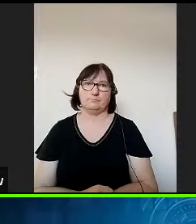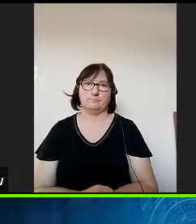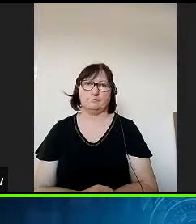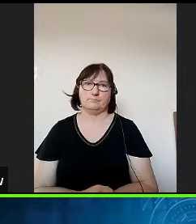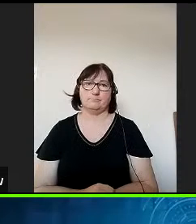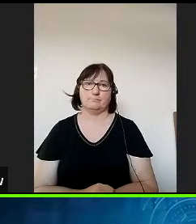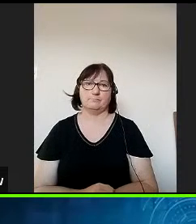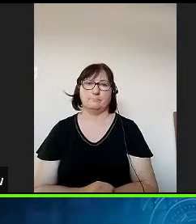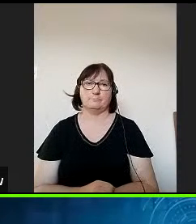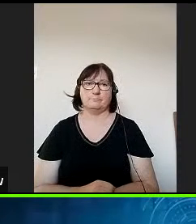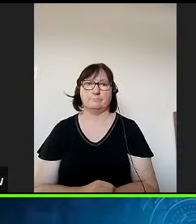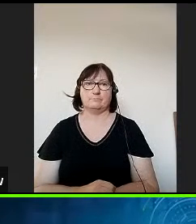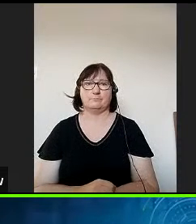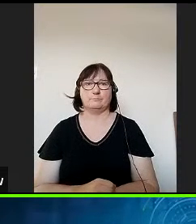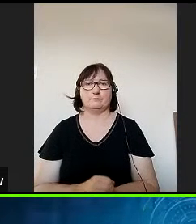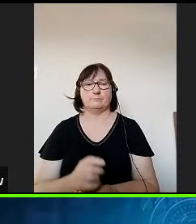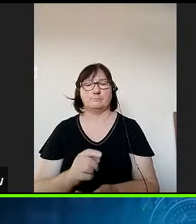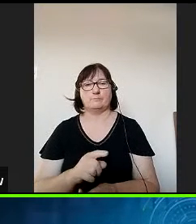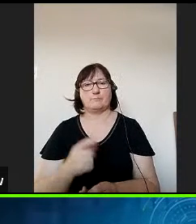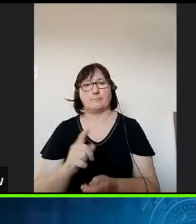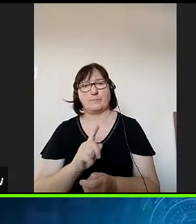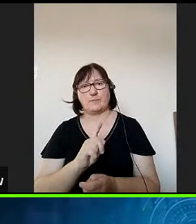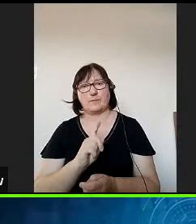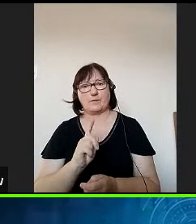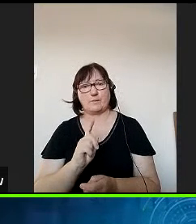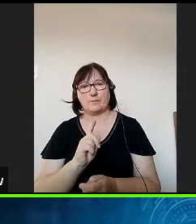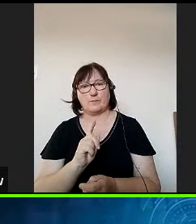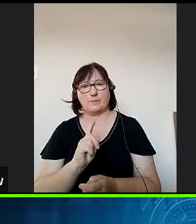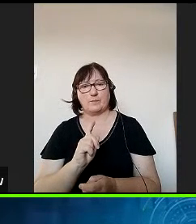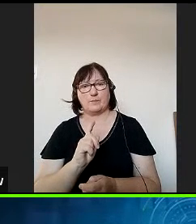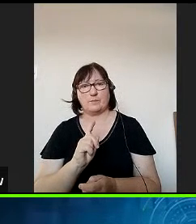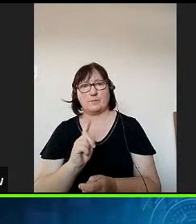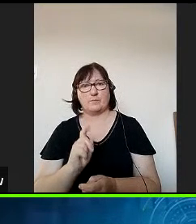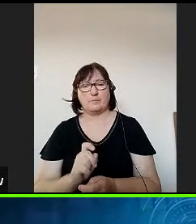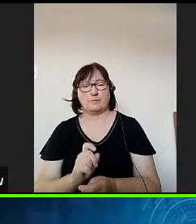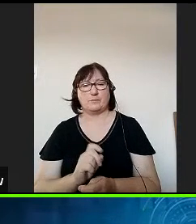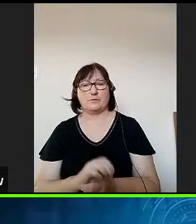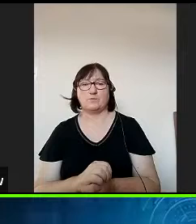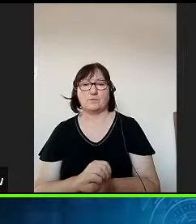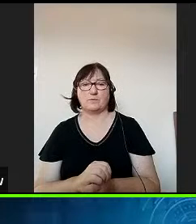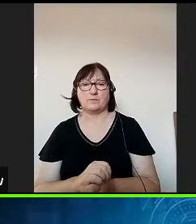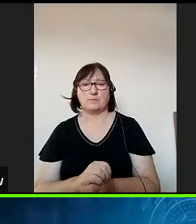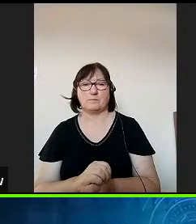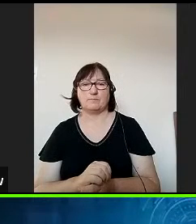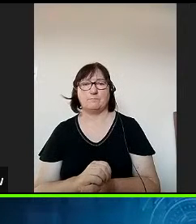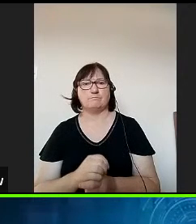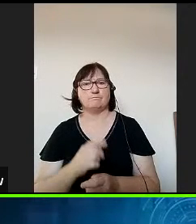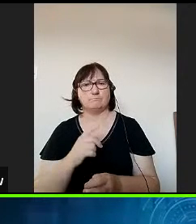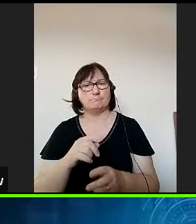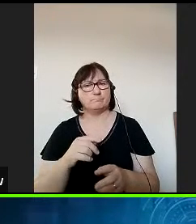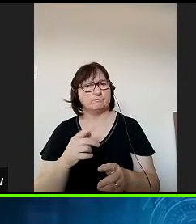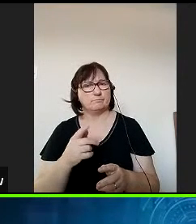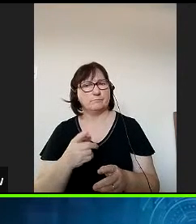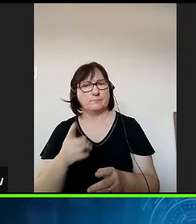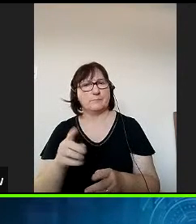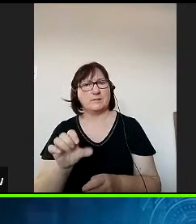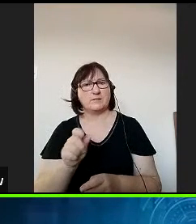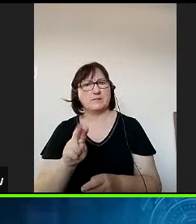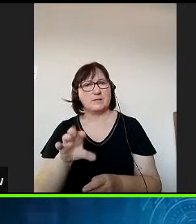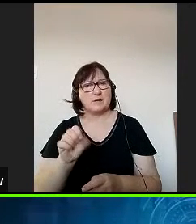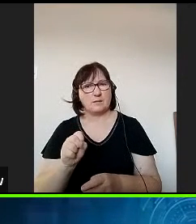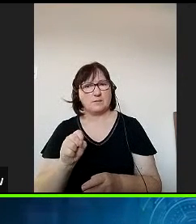Violet, and Letitia, if you can handle that one for me. It's how regularly do SARS update the tariff